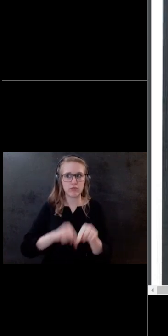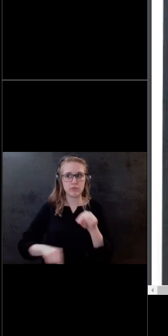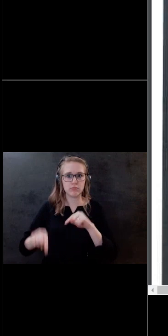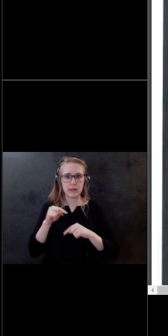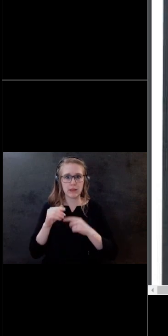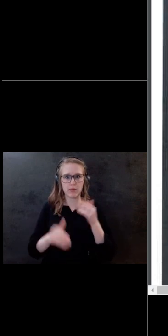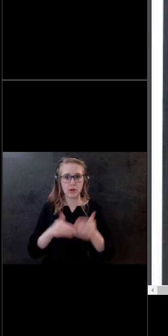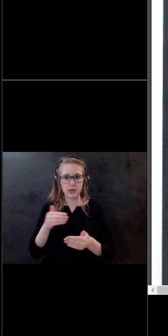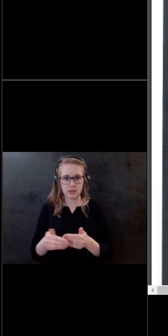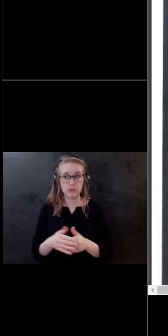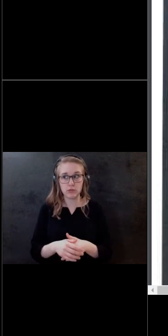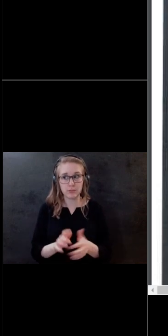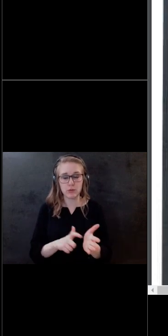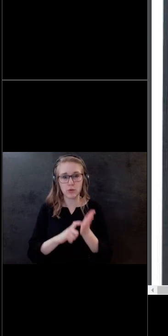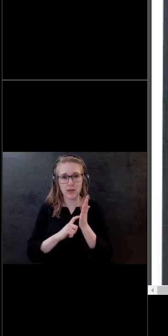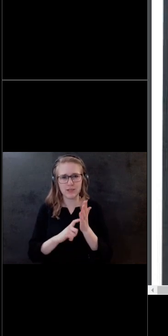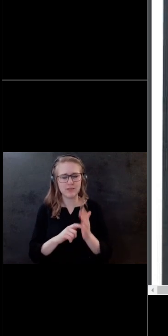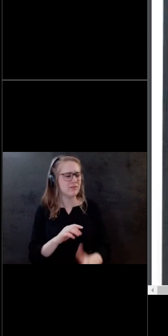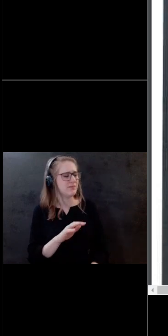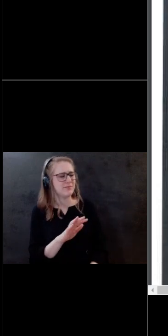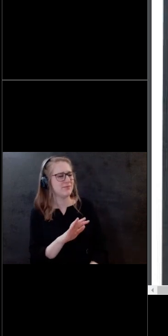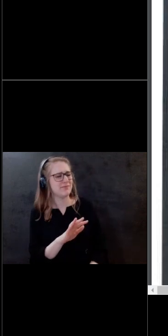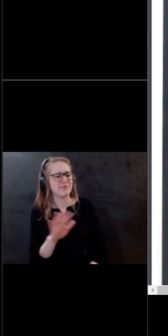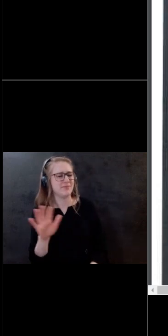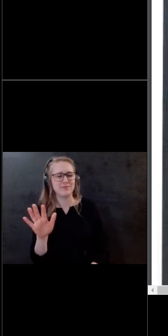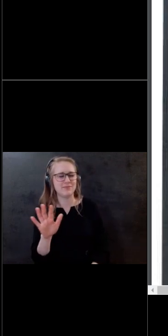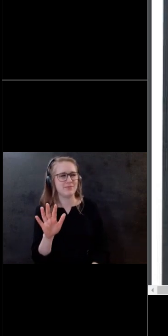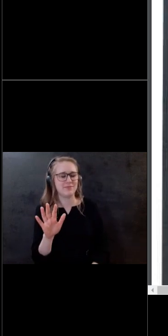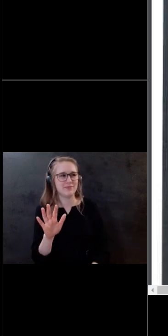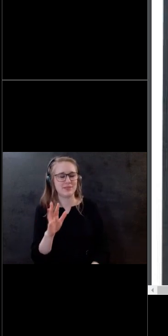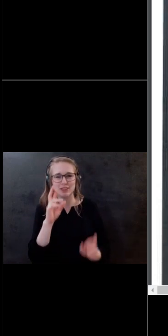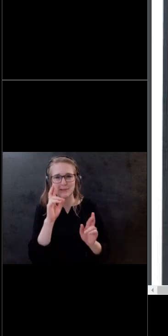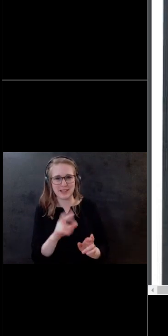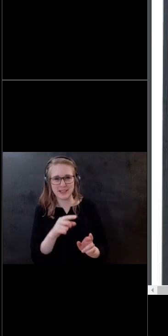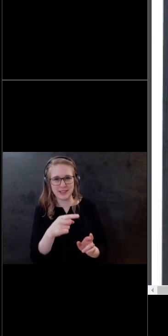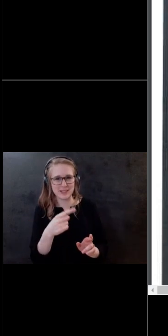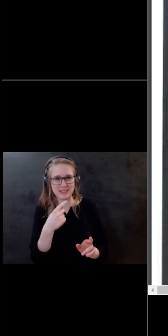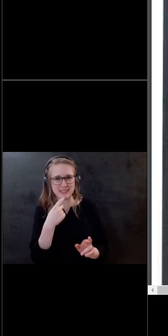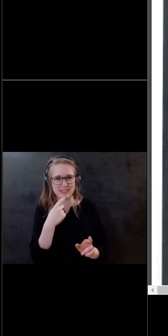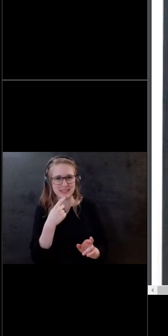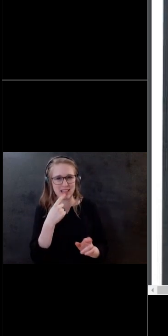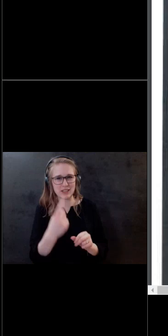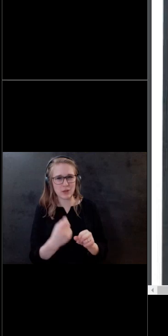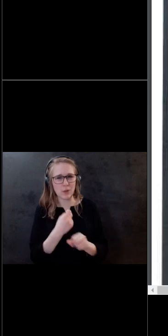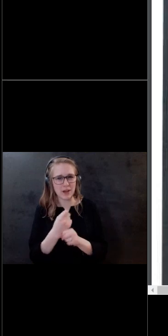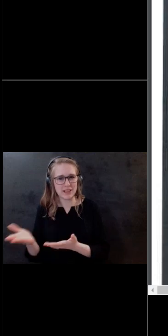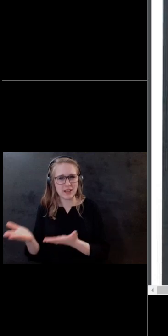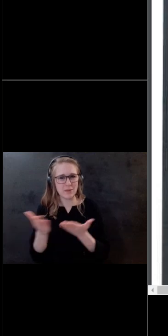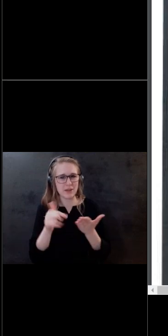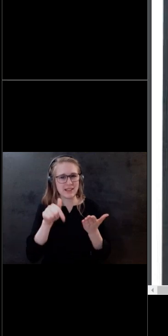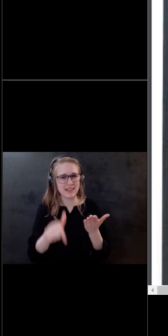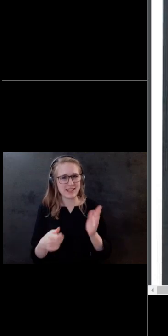we would have to do. You took with all due respect, you took another year to bring this back. And so, you know, there's been